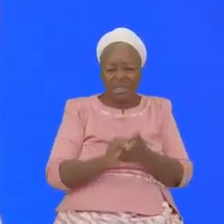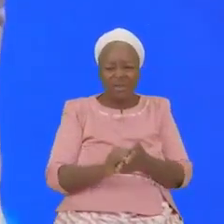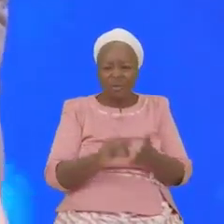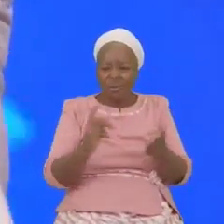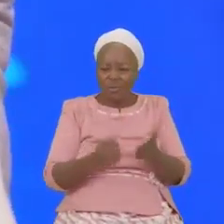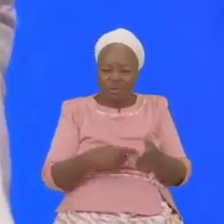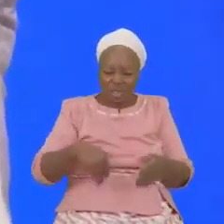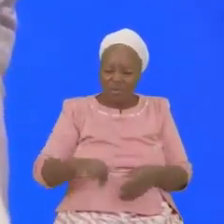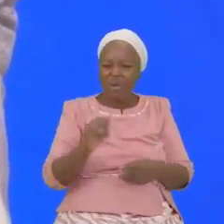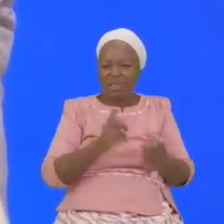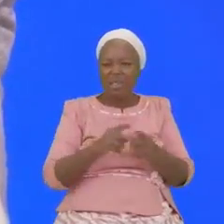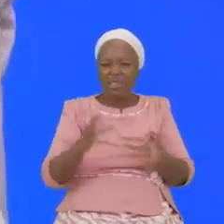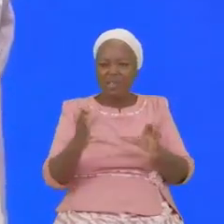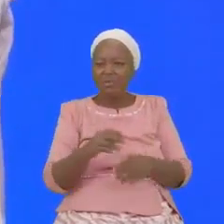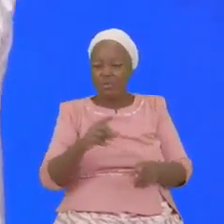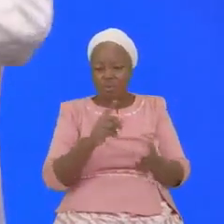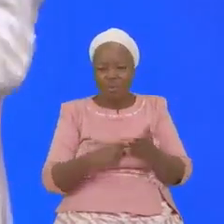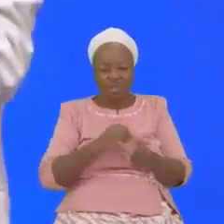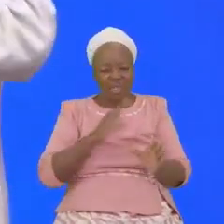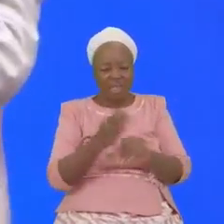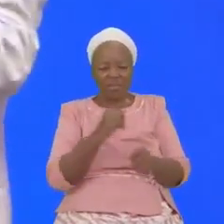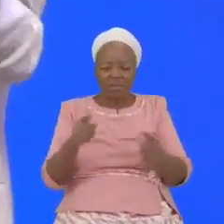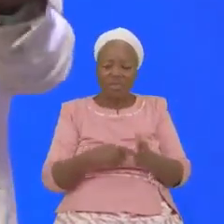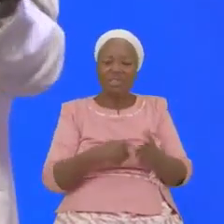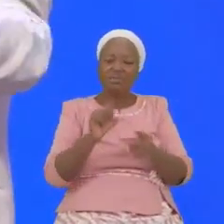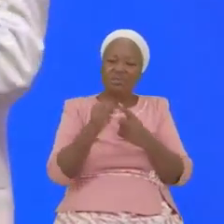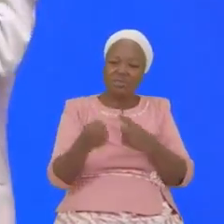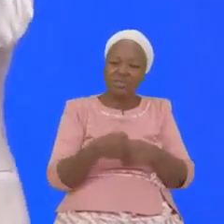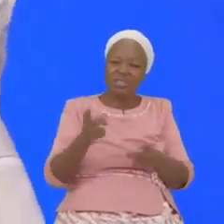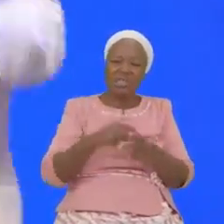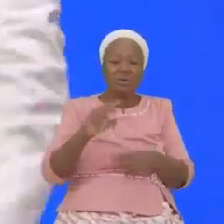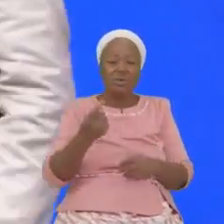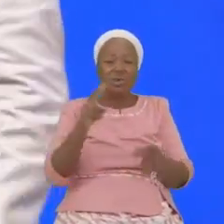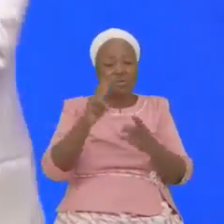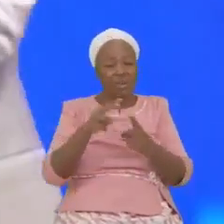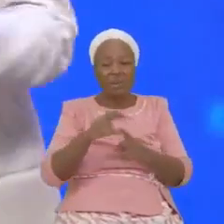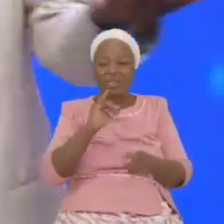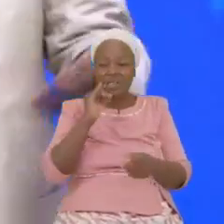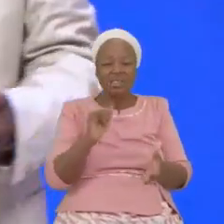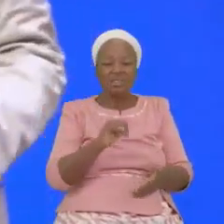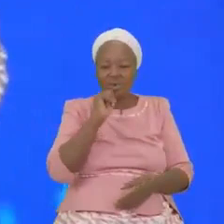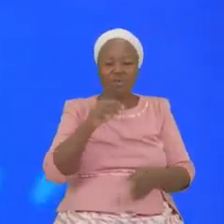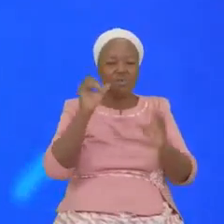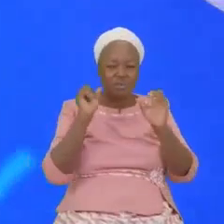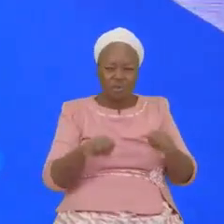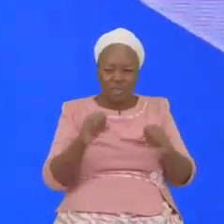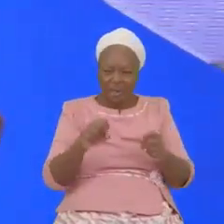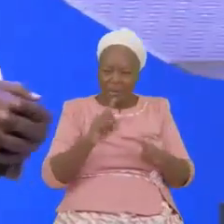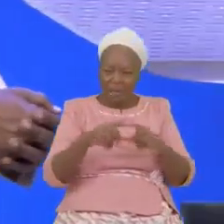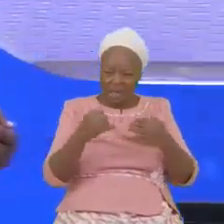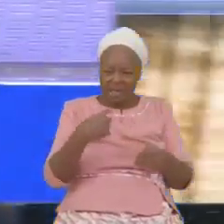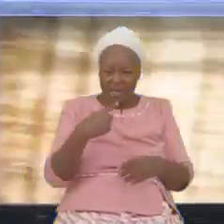wife gets to this situation, the only vocabulary is impossible. But now it says,